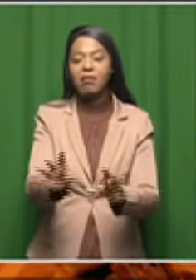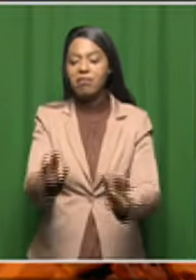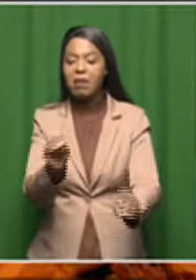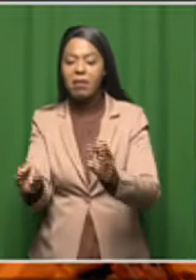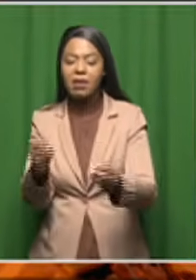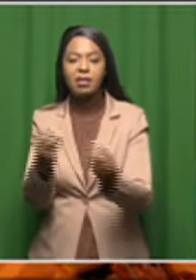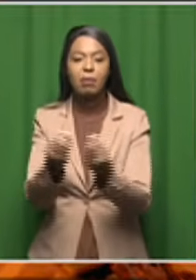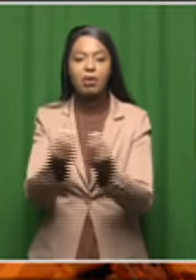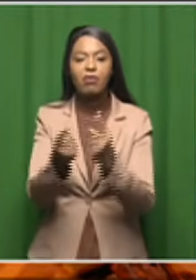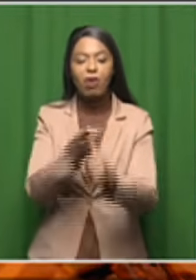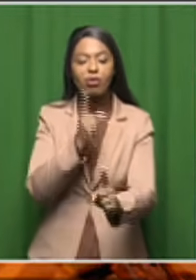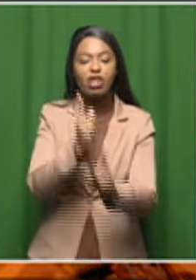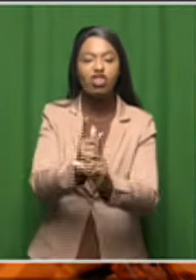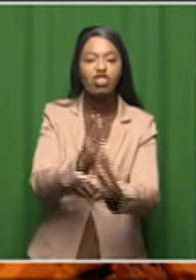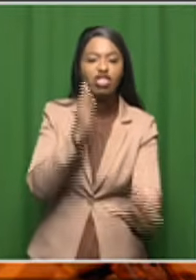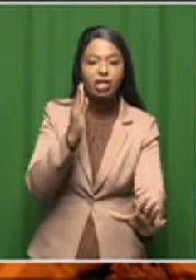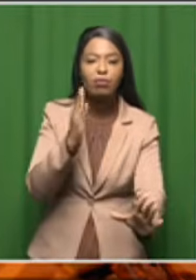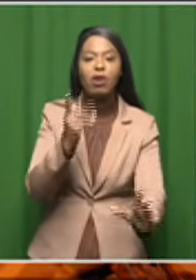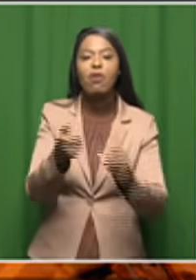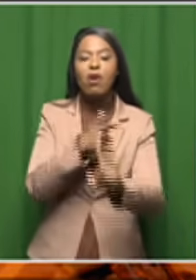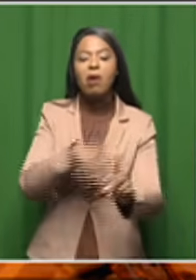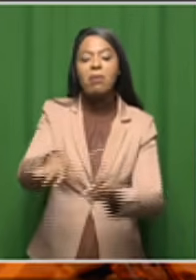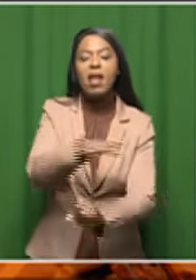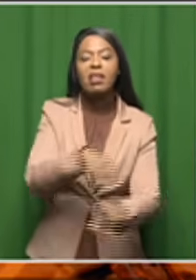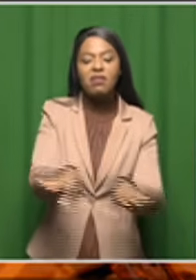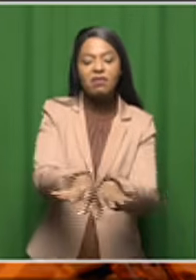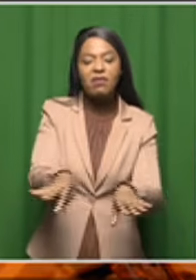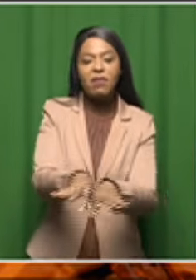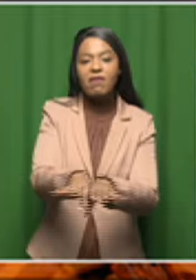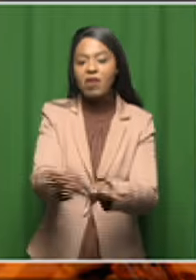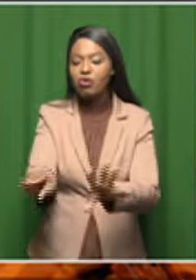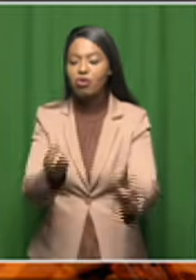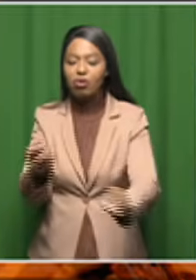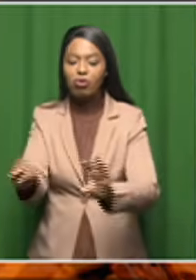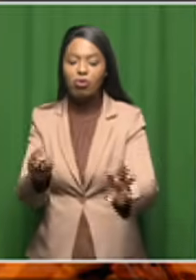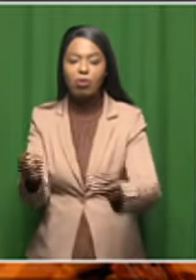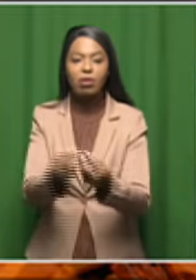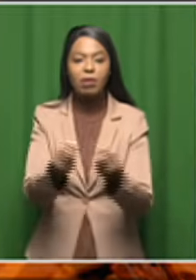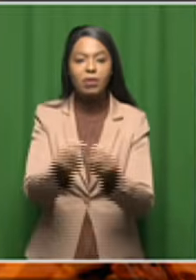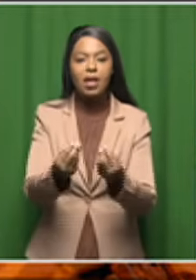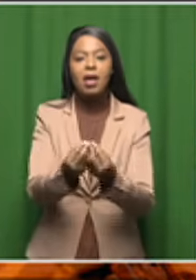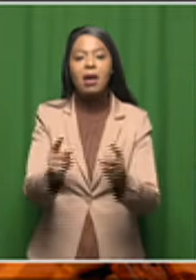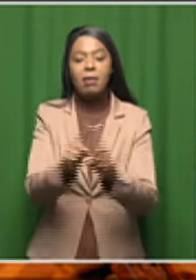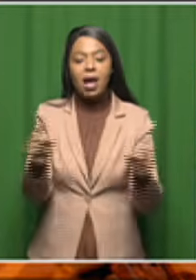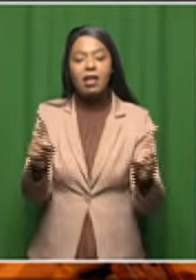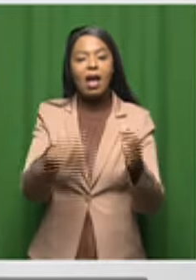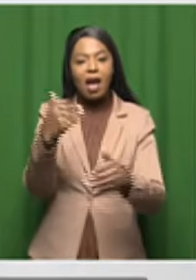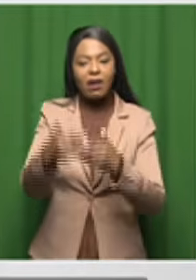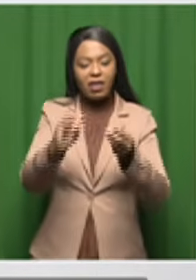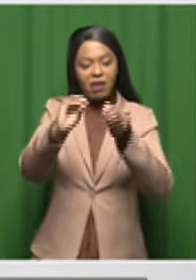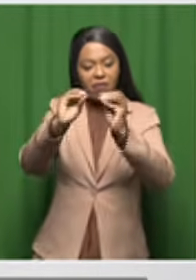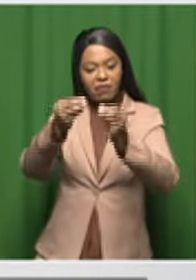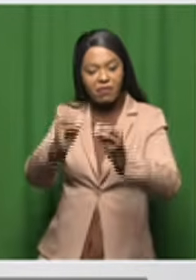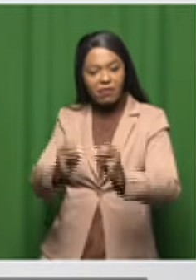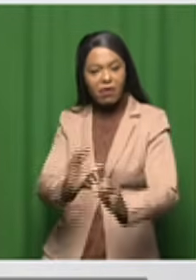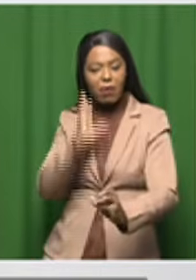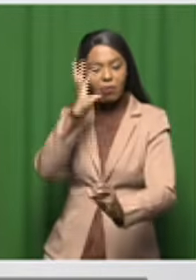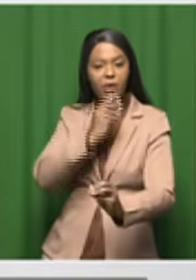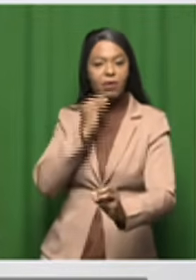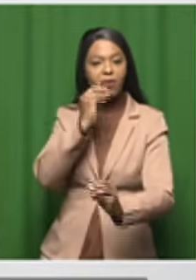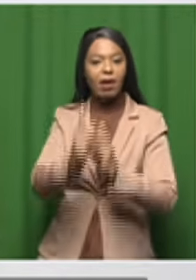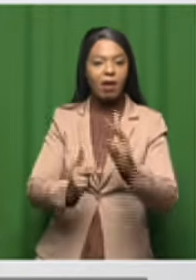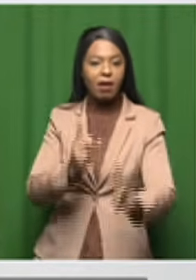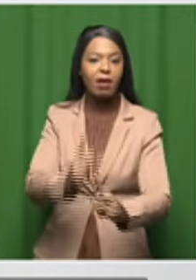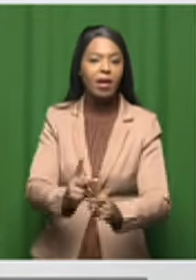through Junkyard Dogs in the title itself. And so where would you have found alignment in what's portrayed as well? Yeah, well,